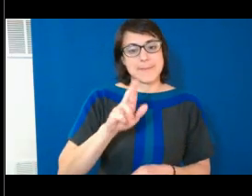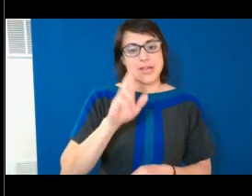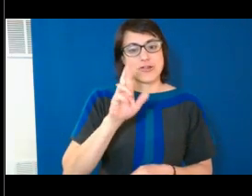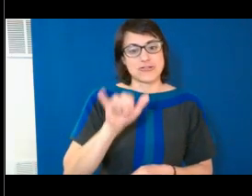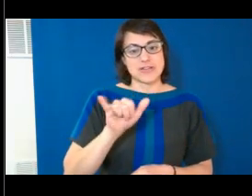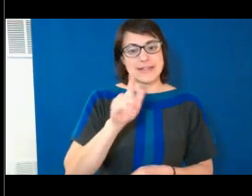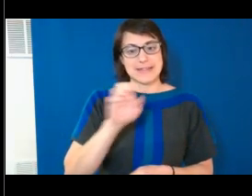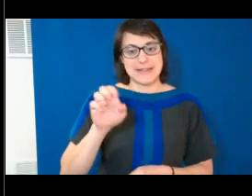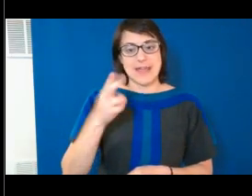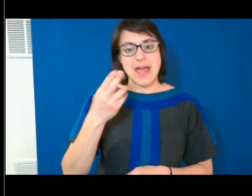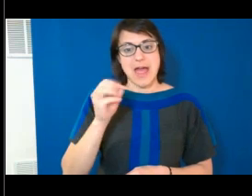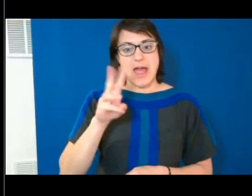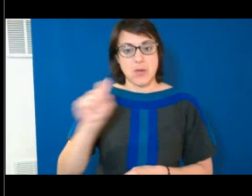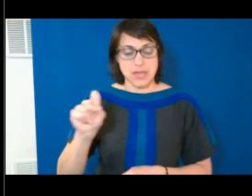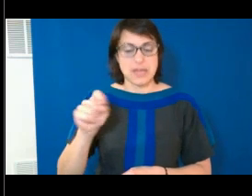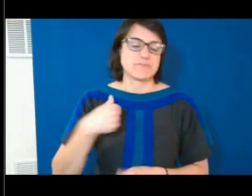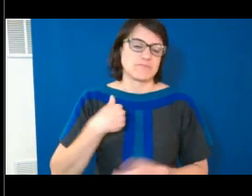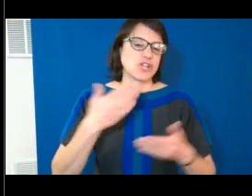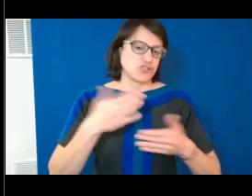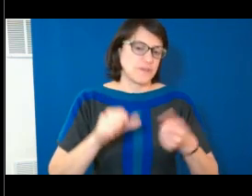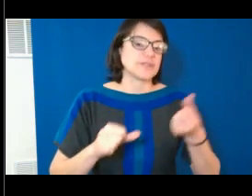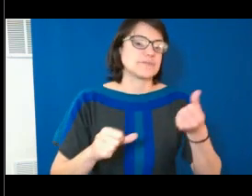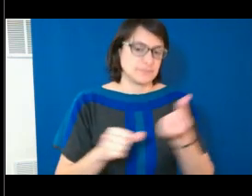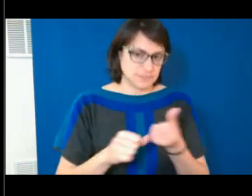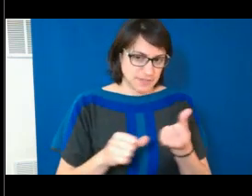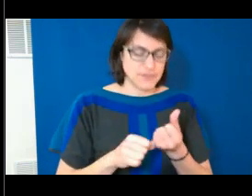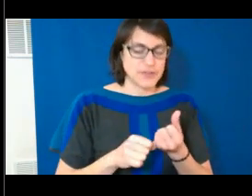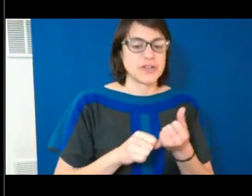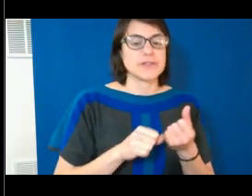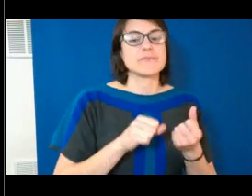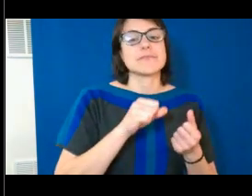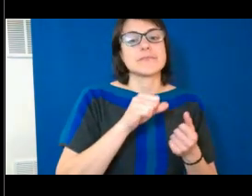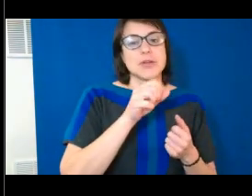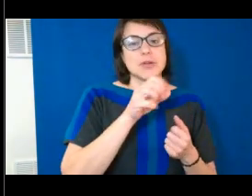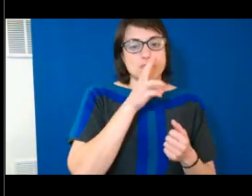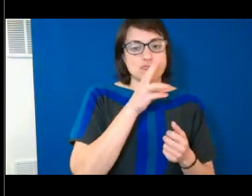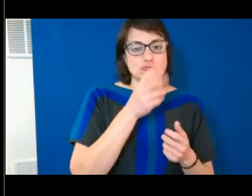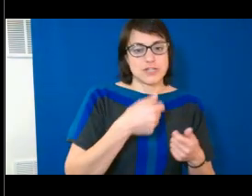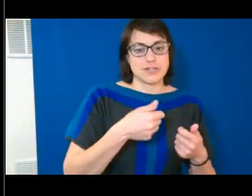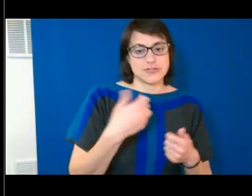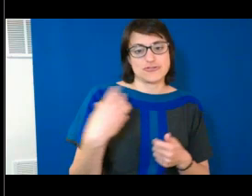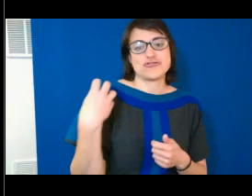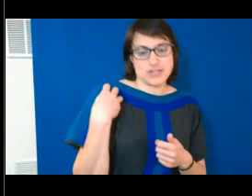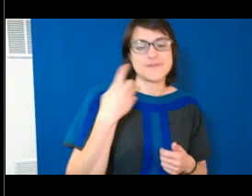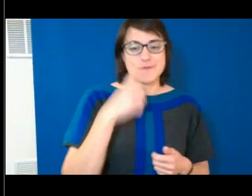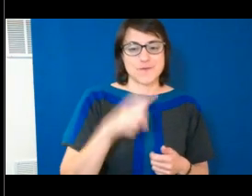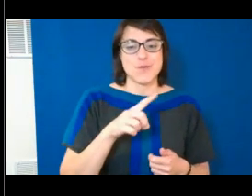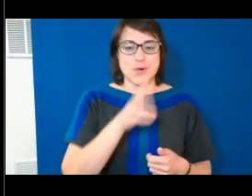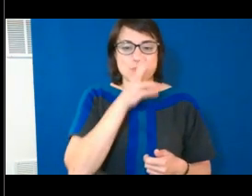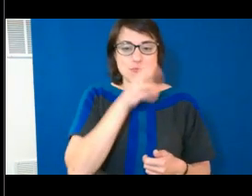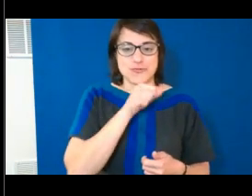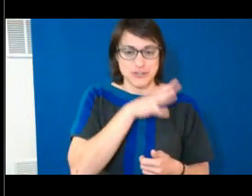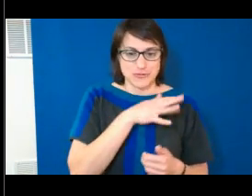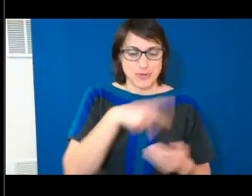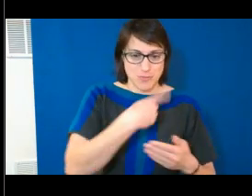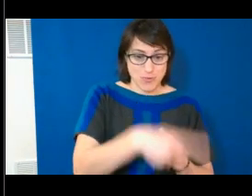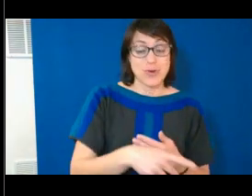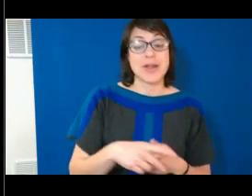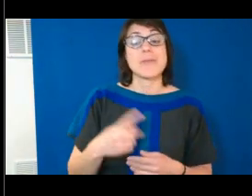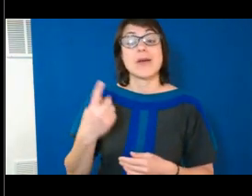Chief for the Marine Debris Program. And I was thinking last night, actually, one of my first jobs after college was working for Maine